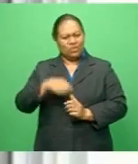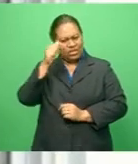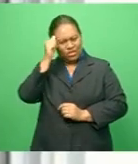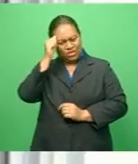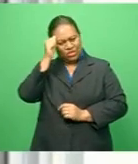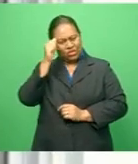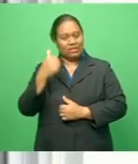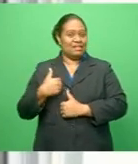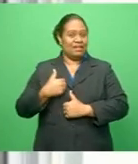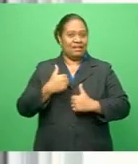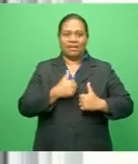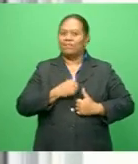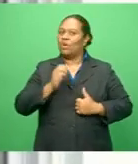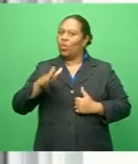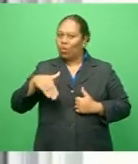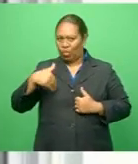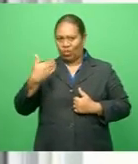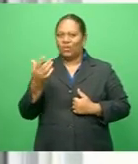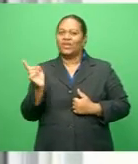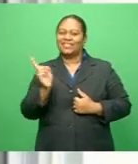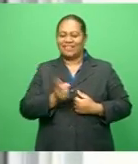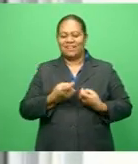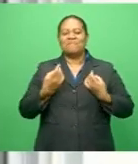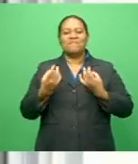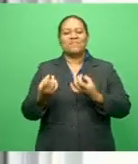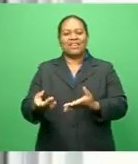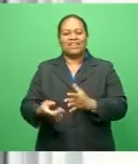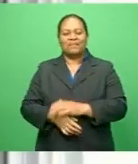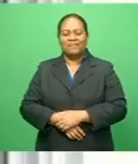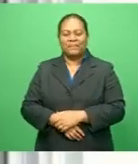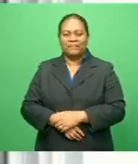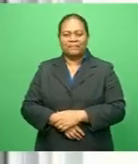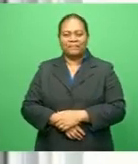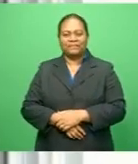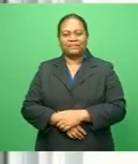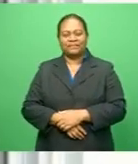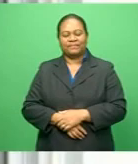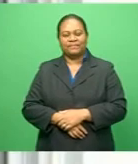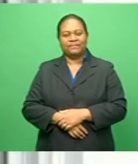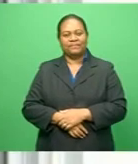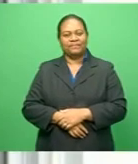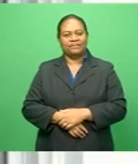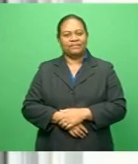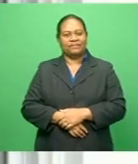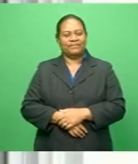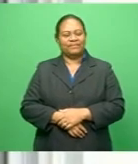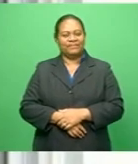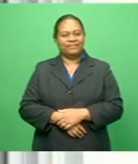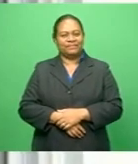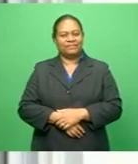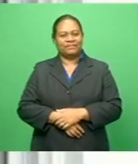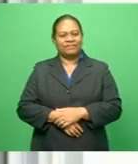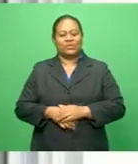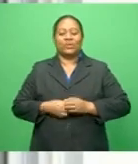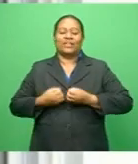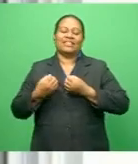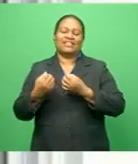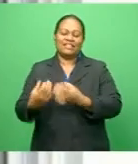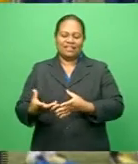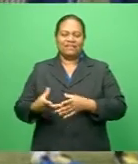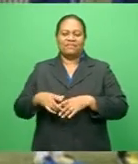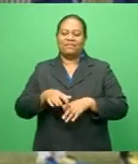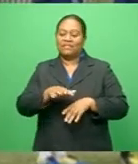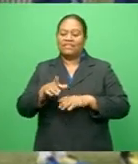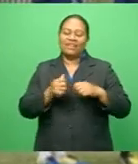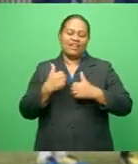that Army will also coming prepared, and we'll also give a tough fight to the Army